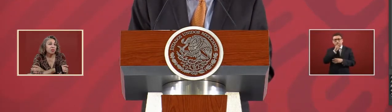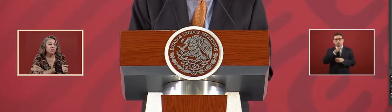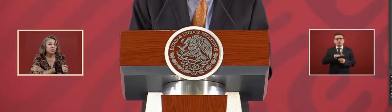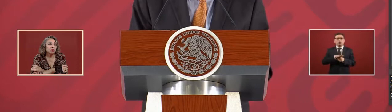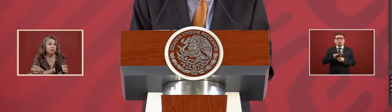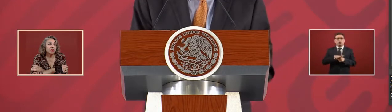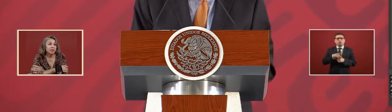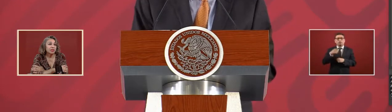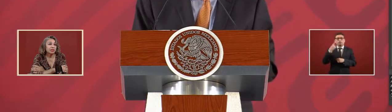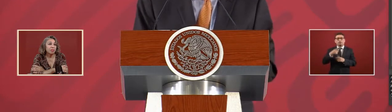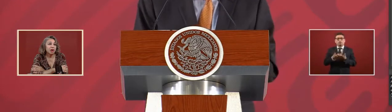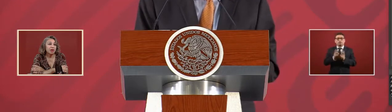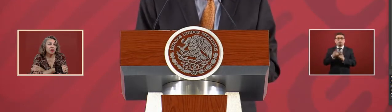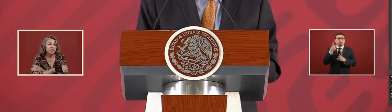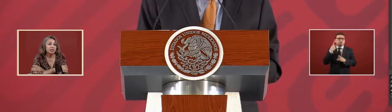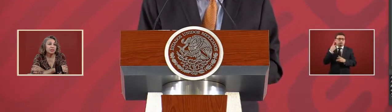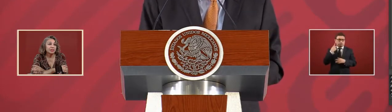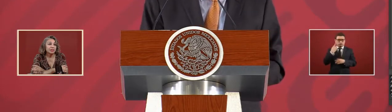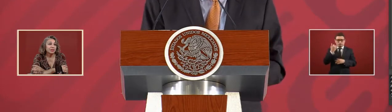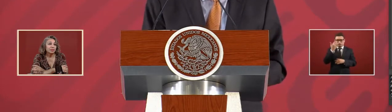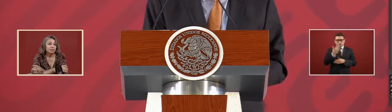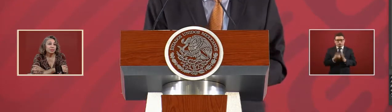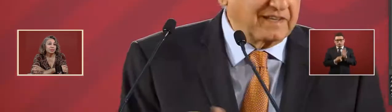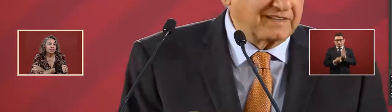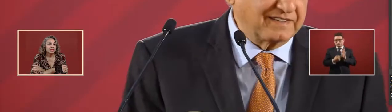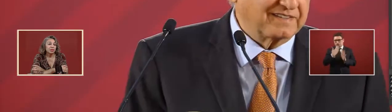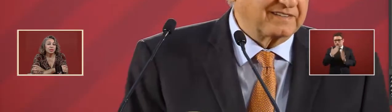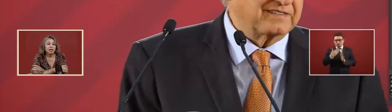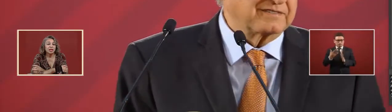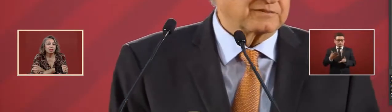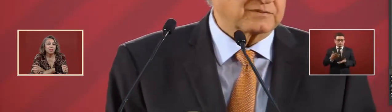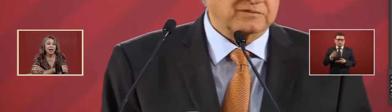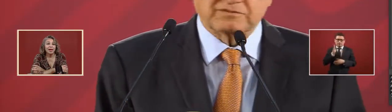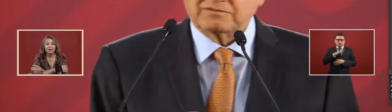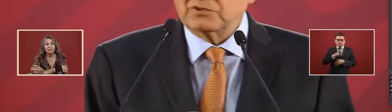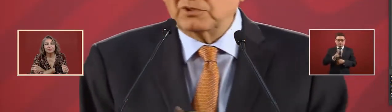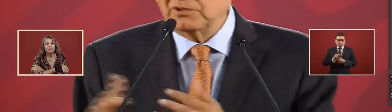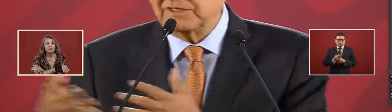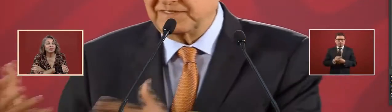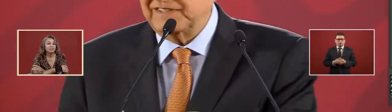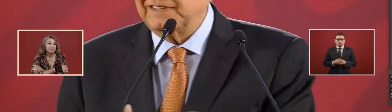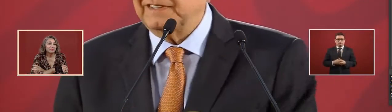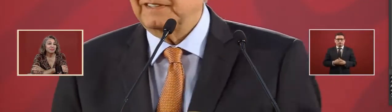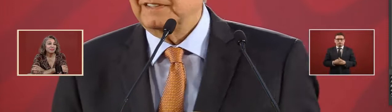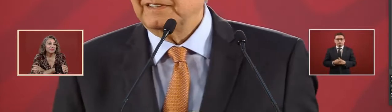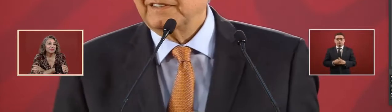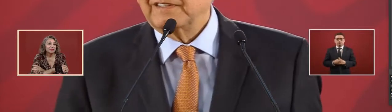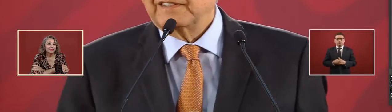they're always worried that their parties will not look bad,